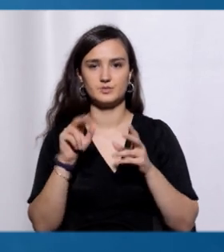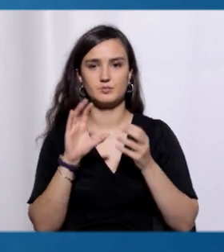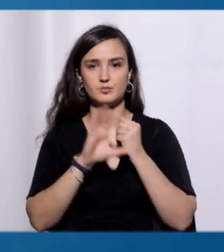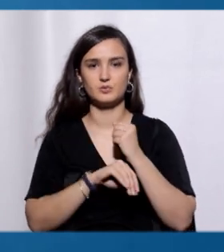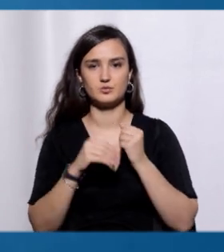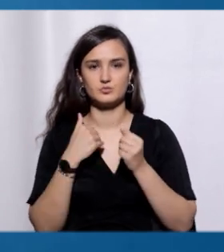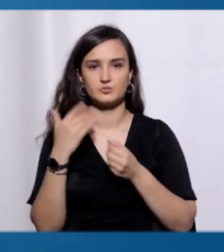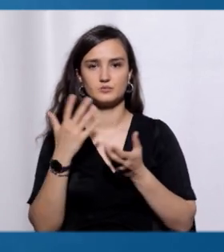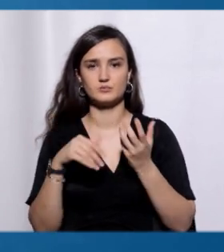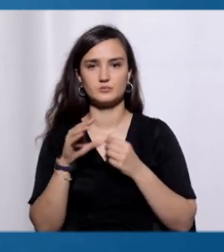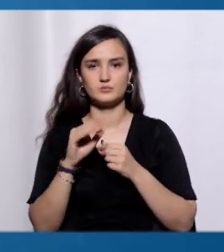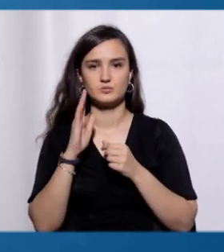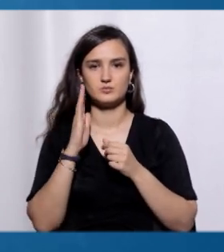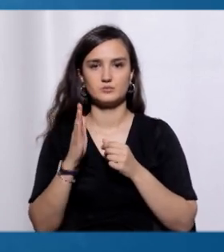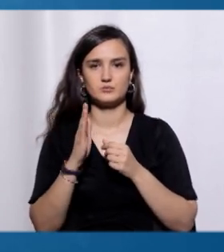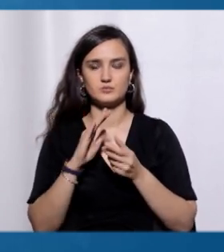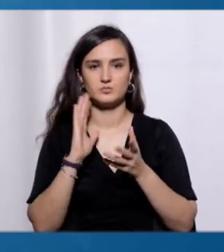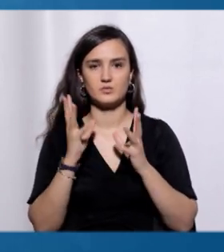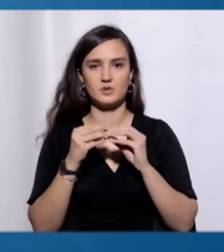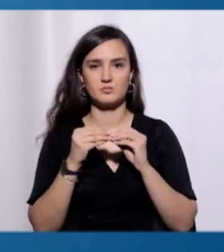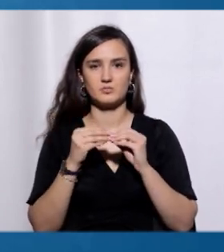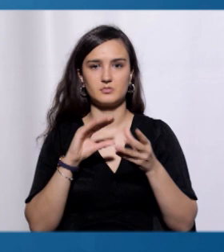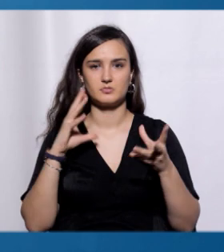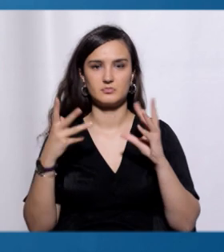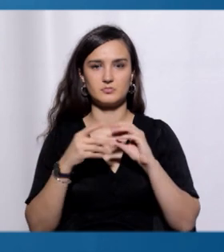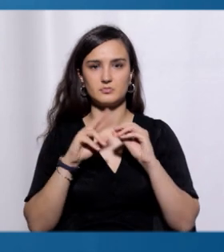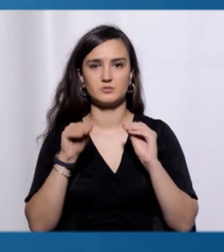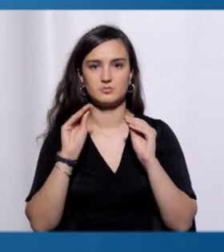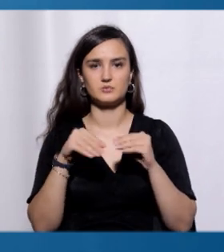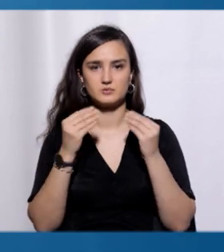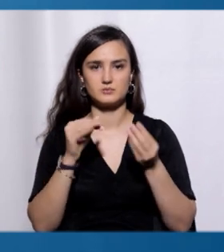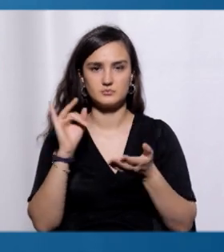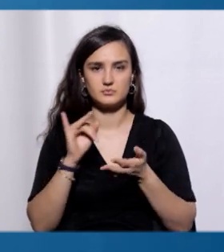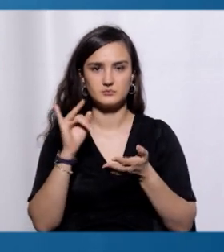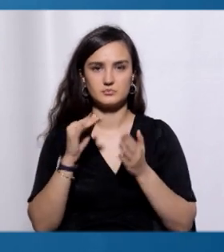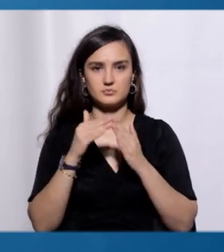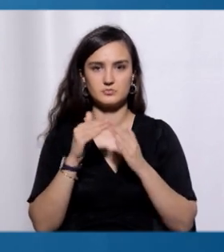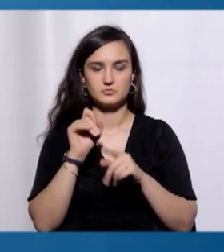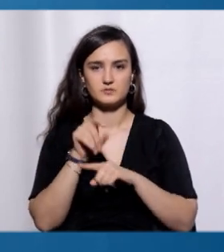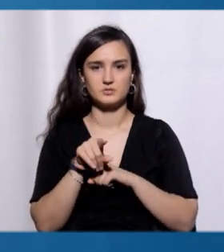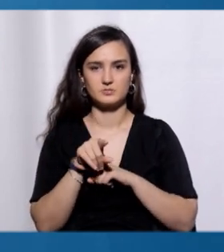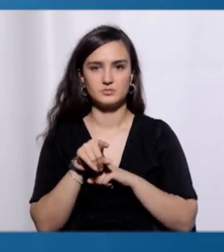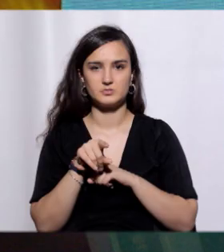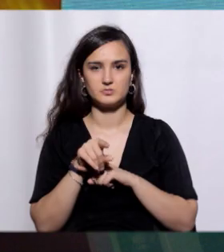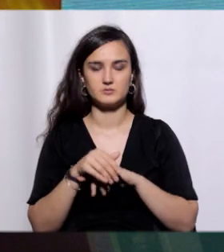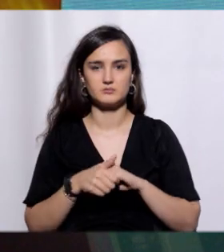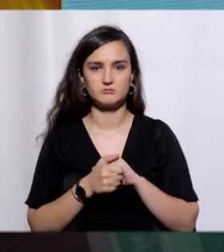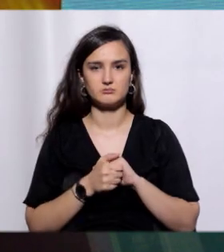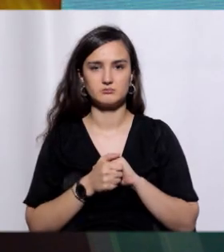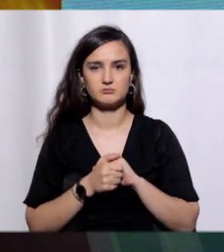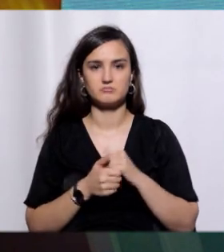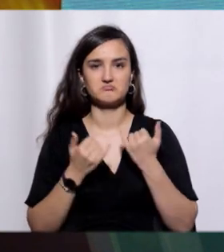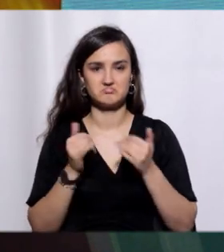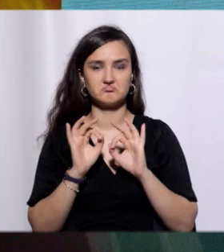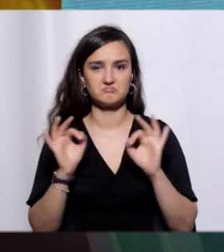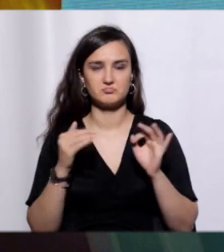finally, we are going to wrap everything up and give you an interesting homework. Excellent. Now, I